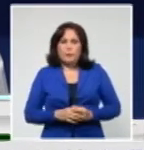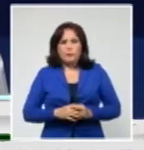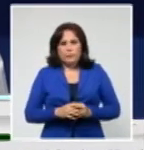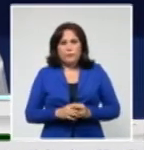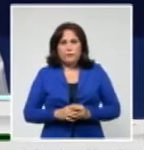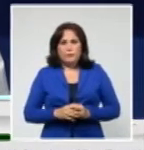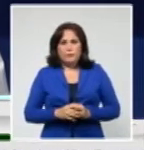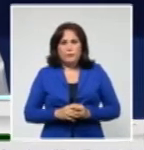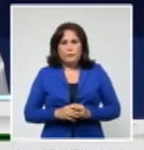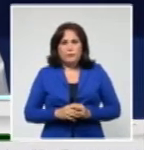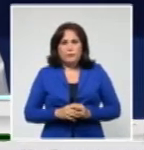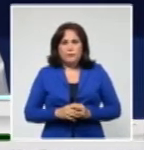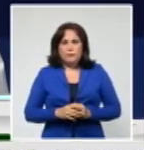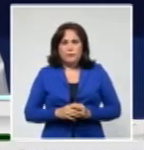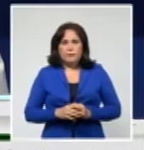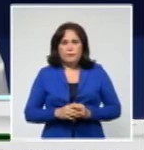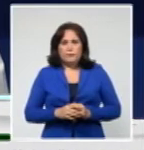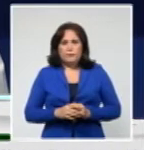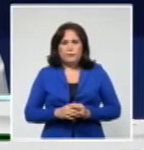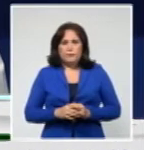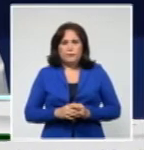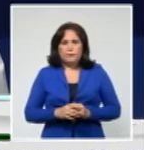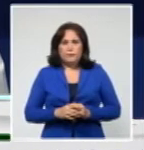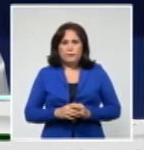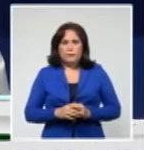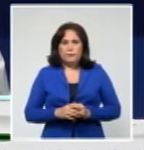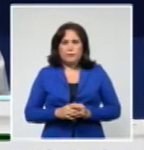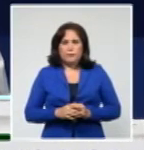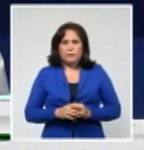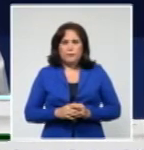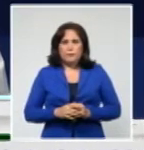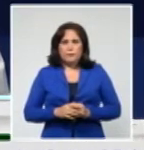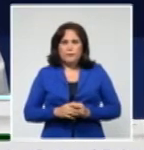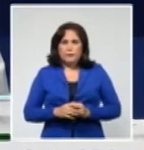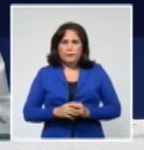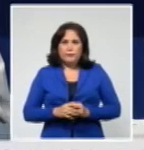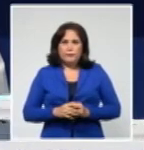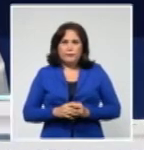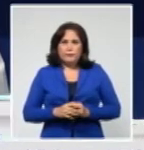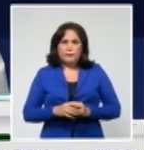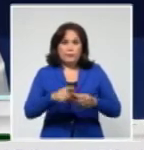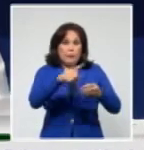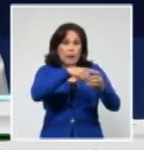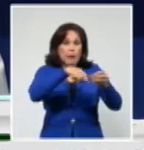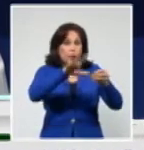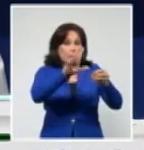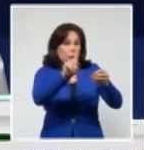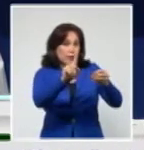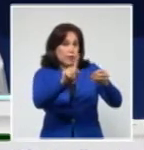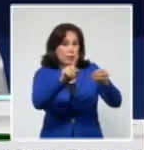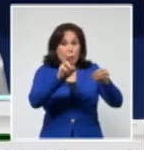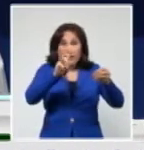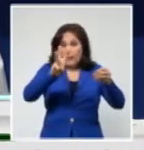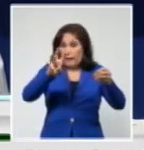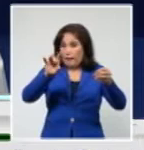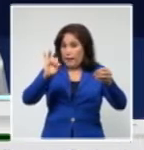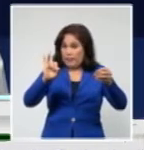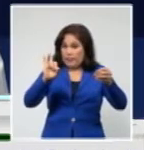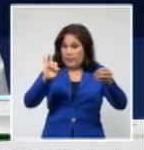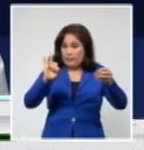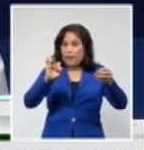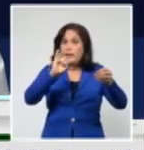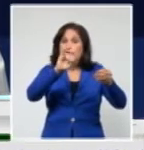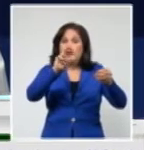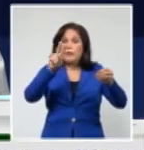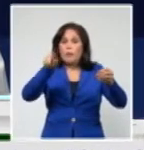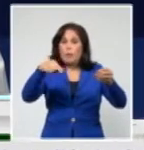days. By age group, 7 positive cases diagnosed yesterday are under the age of